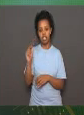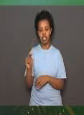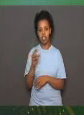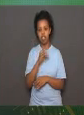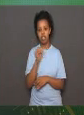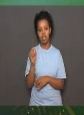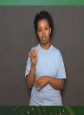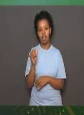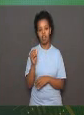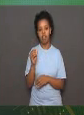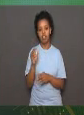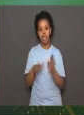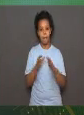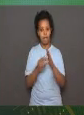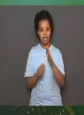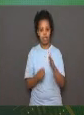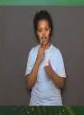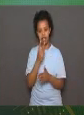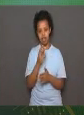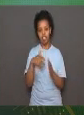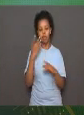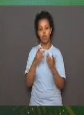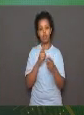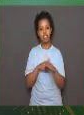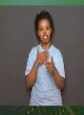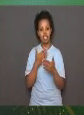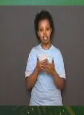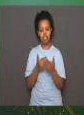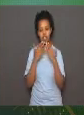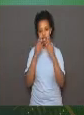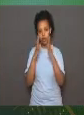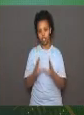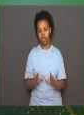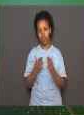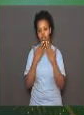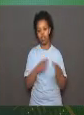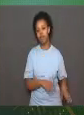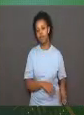Until next time, thank you, teacher. Thank you, students.